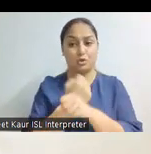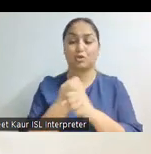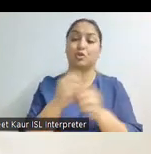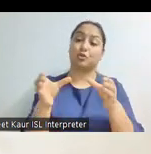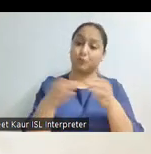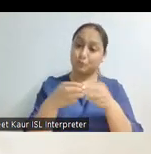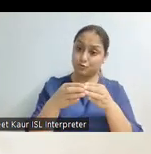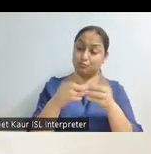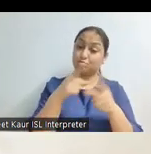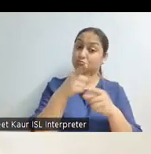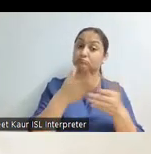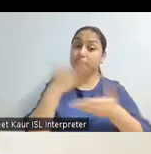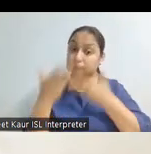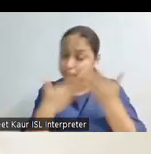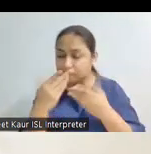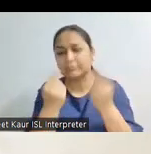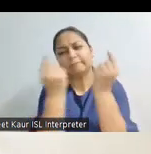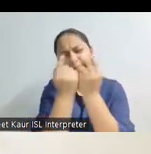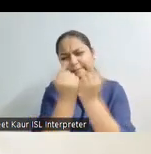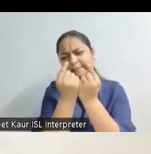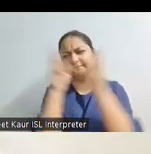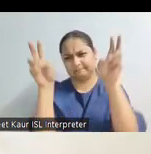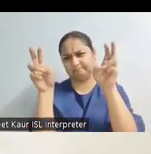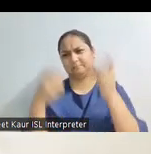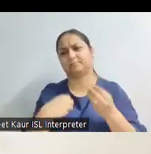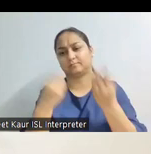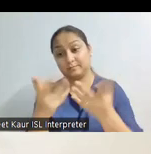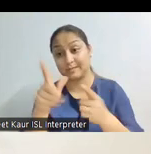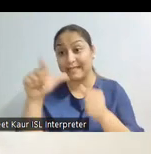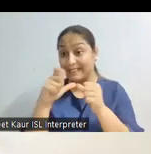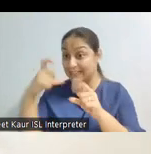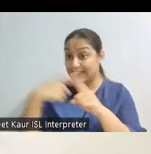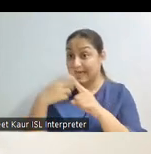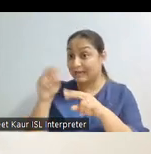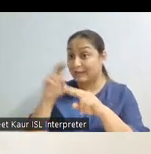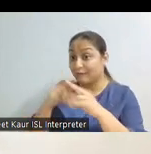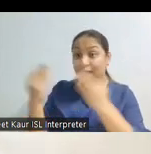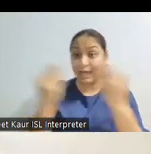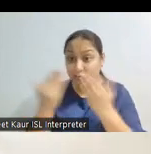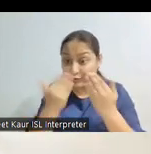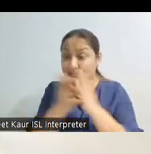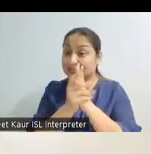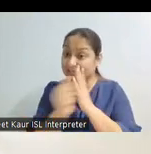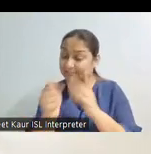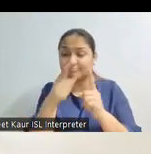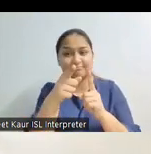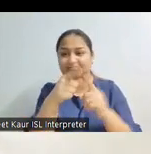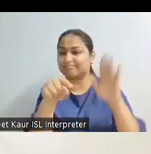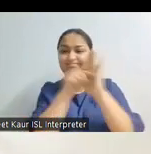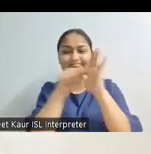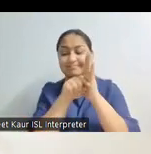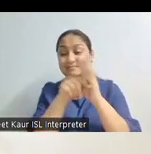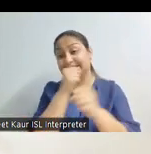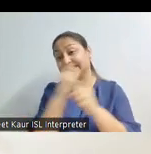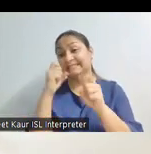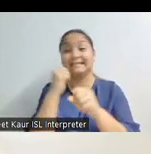more, but just to give you a little context, that lack of education and skilling negatively impacts GDP and